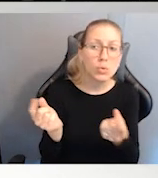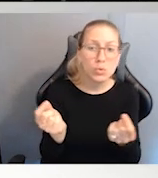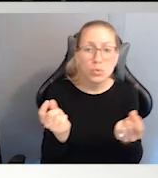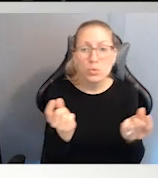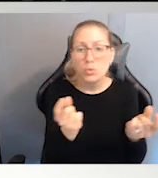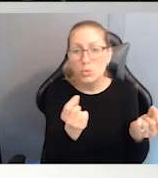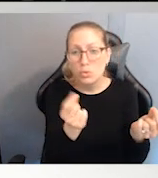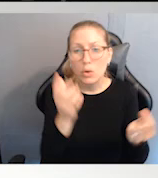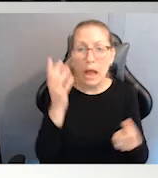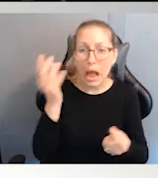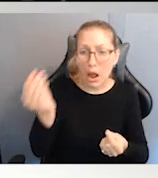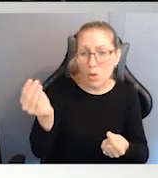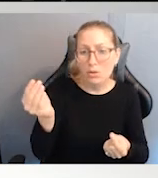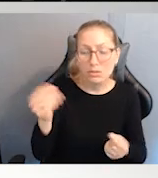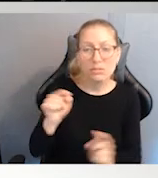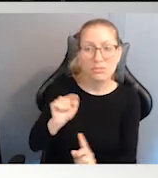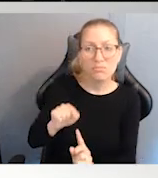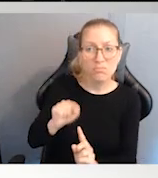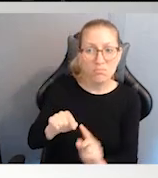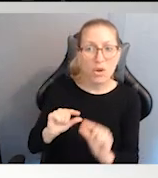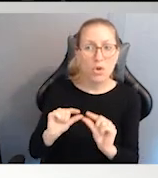good.